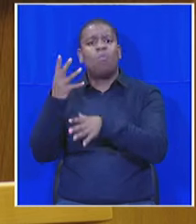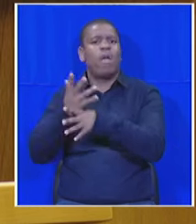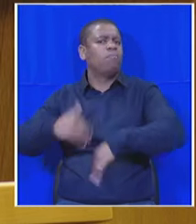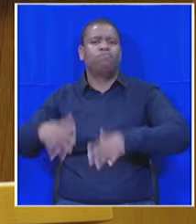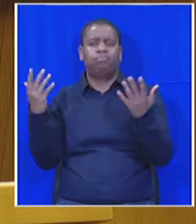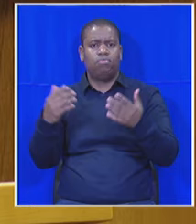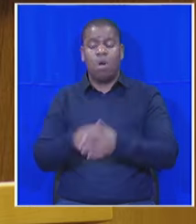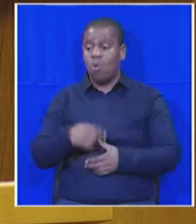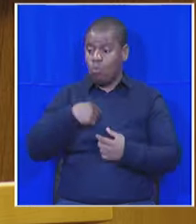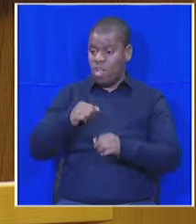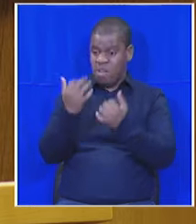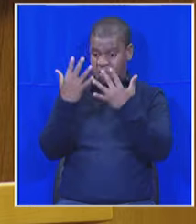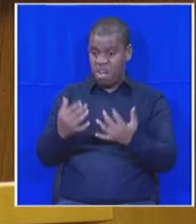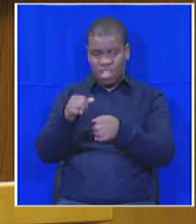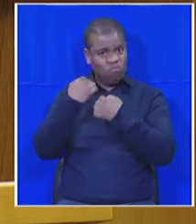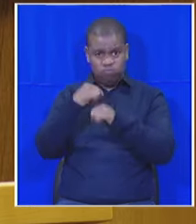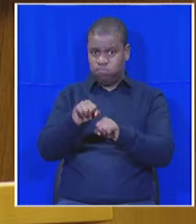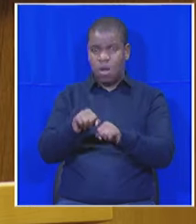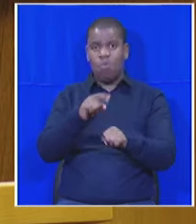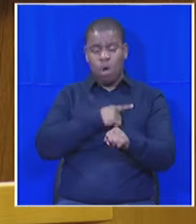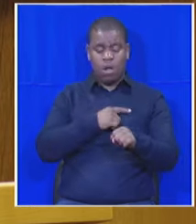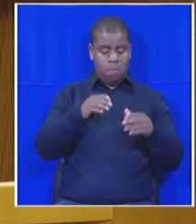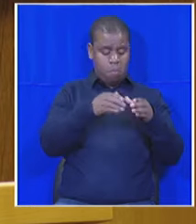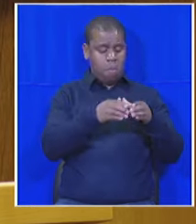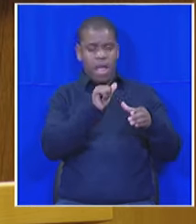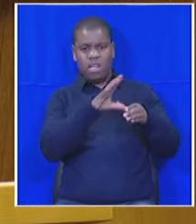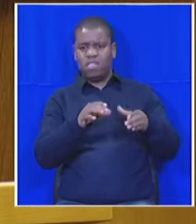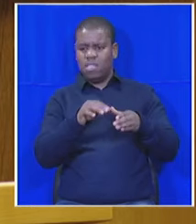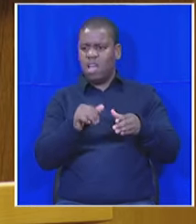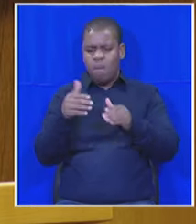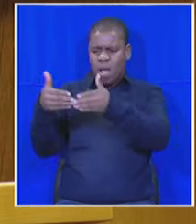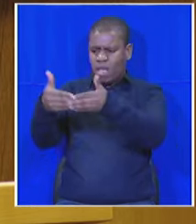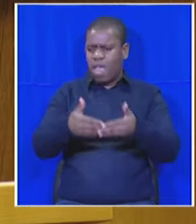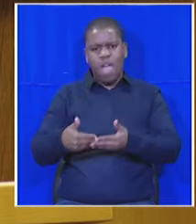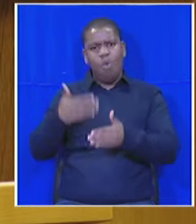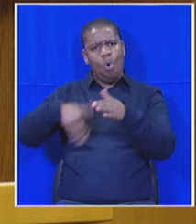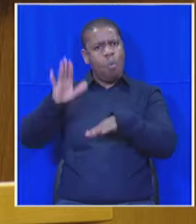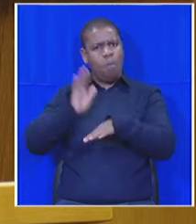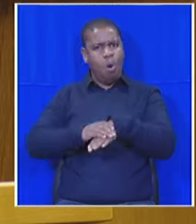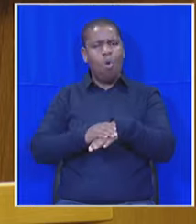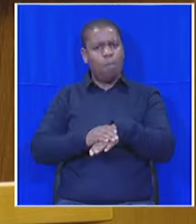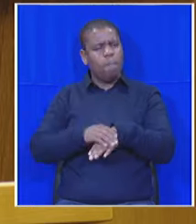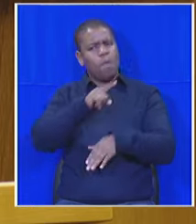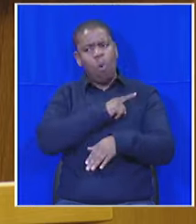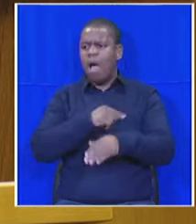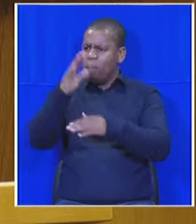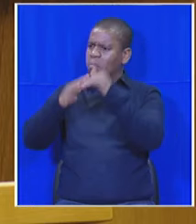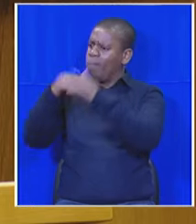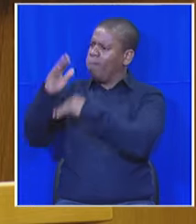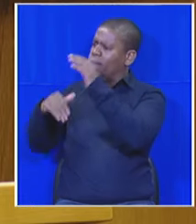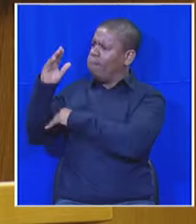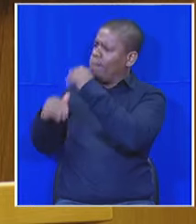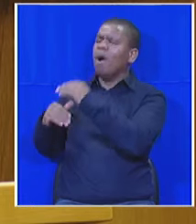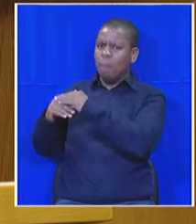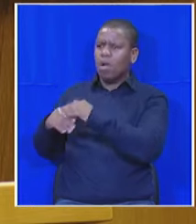this budget as the ANC have stopped caring about our people. Why is the ANC still building houses according to the